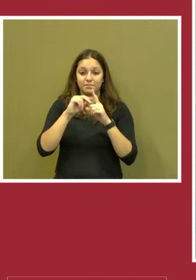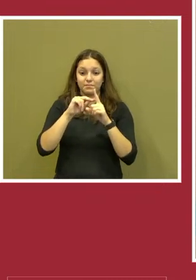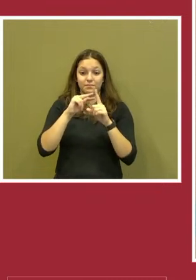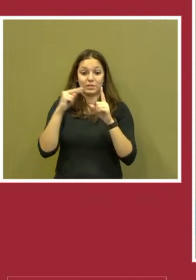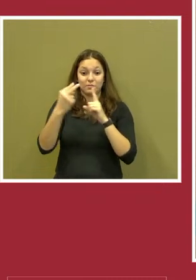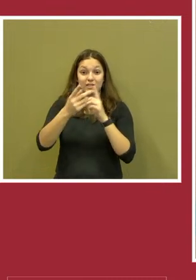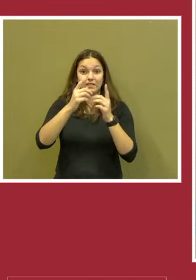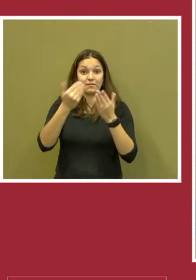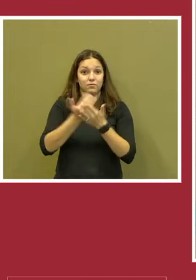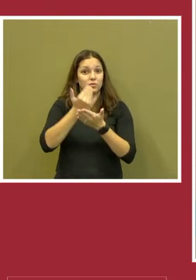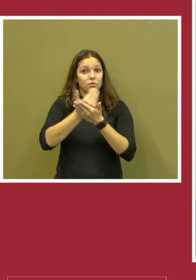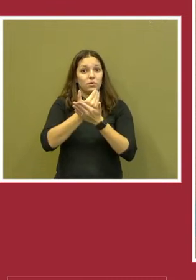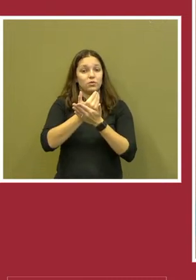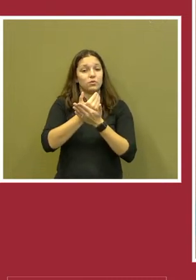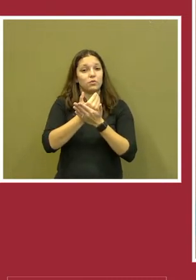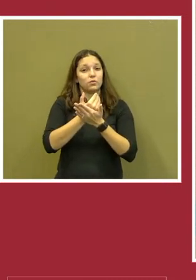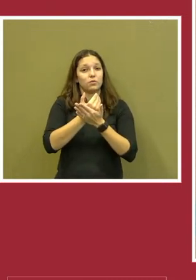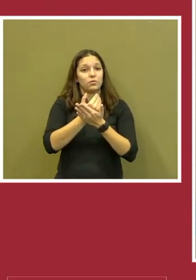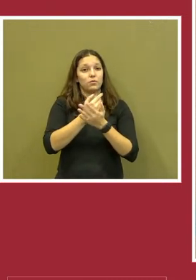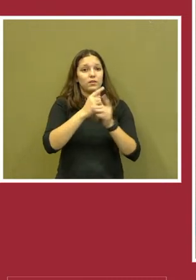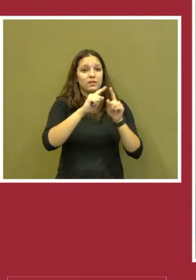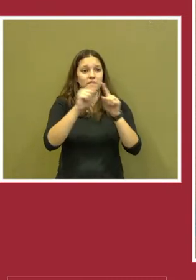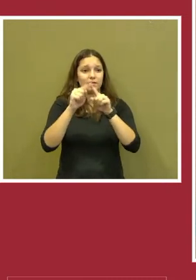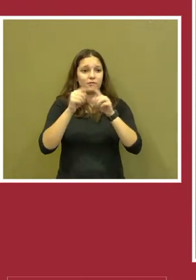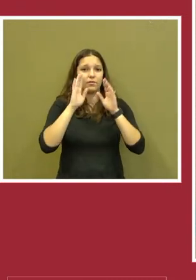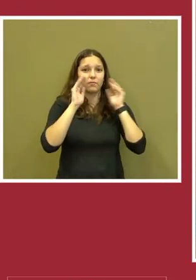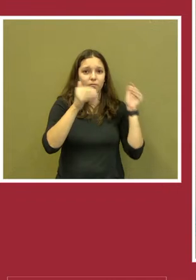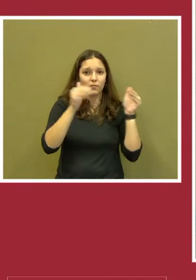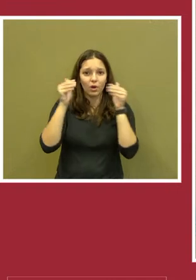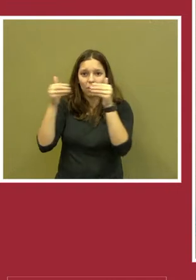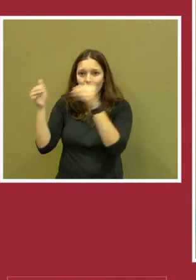kind of an interdisciplinary like study. Like in